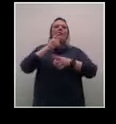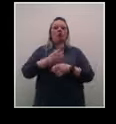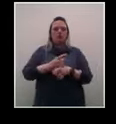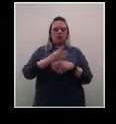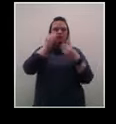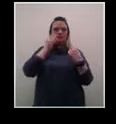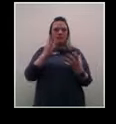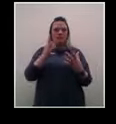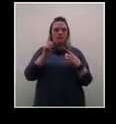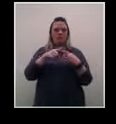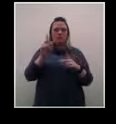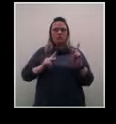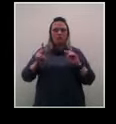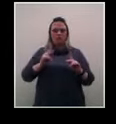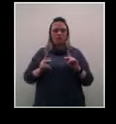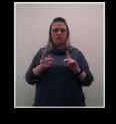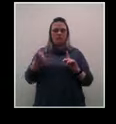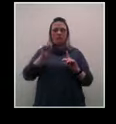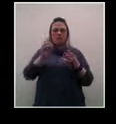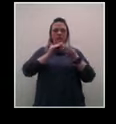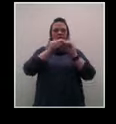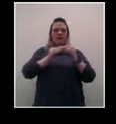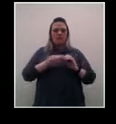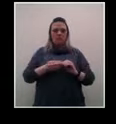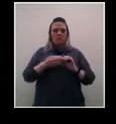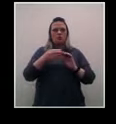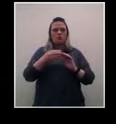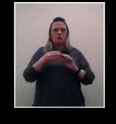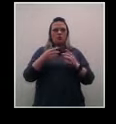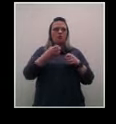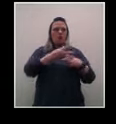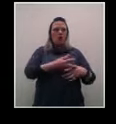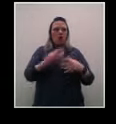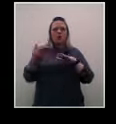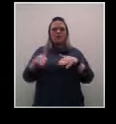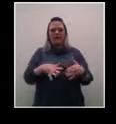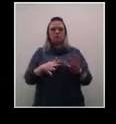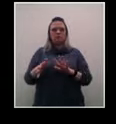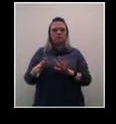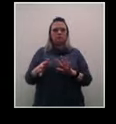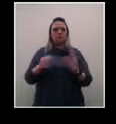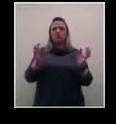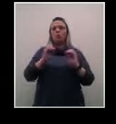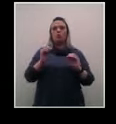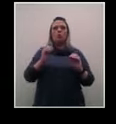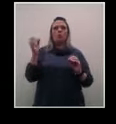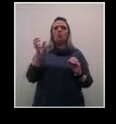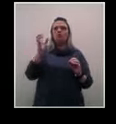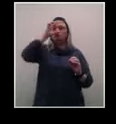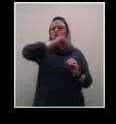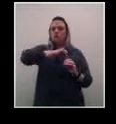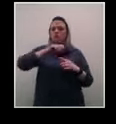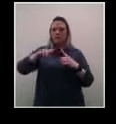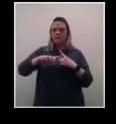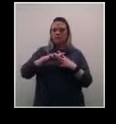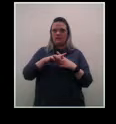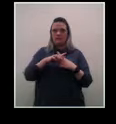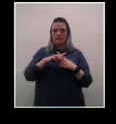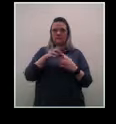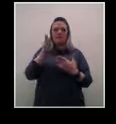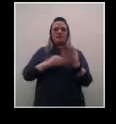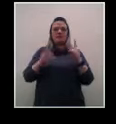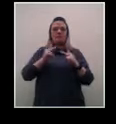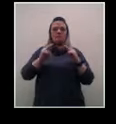public about where we stand with these deaths. So there are no presumed positives in the deaths, and there are some people who